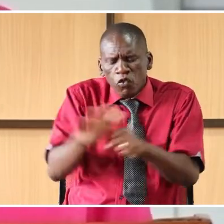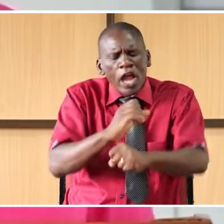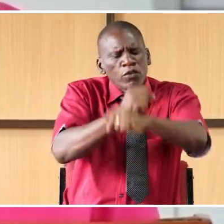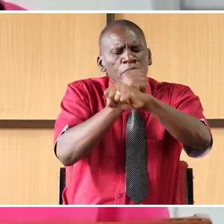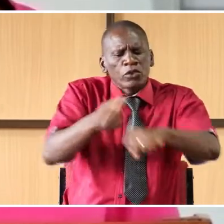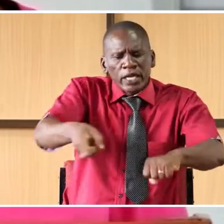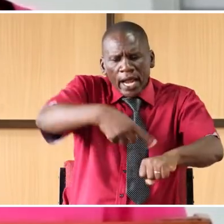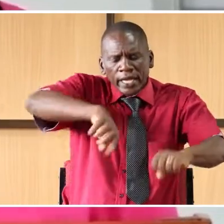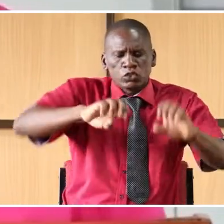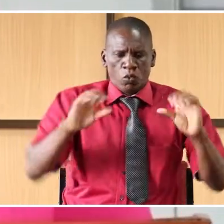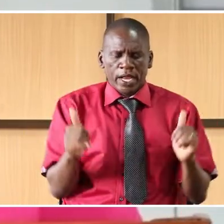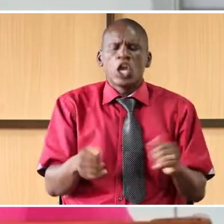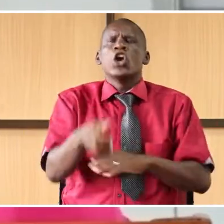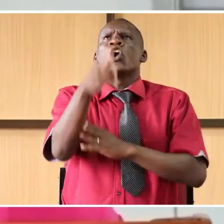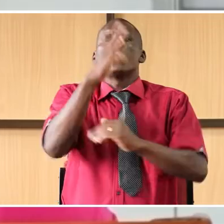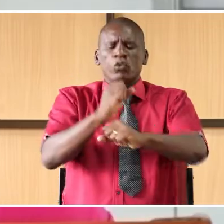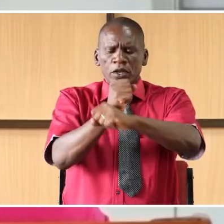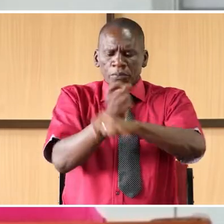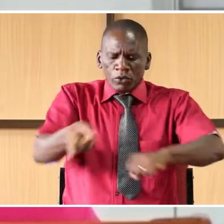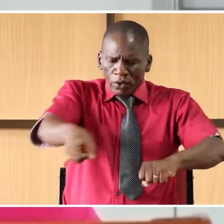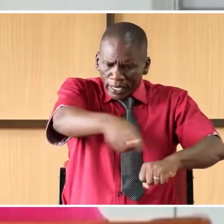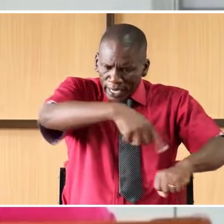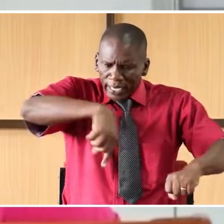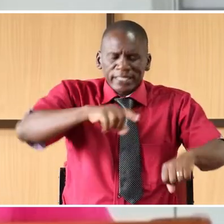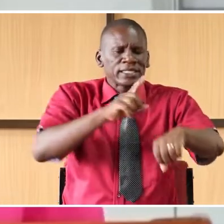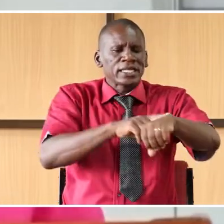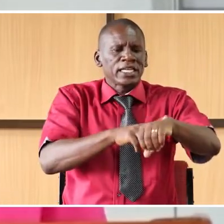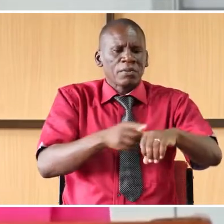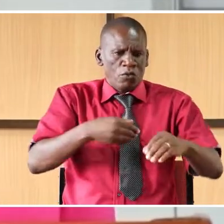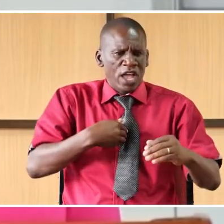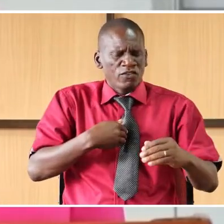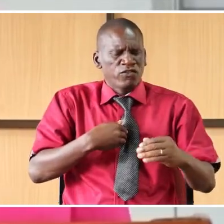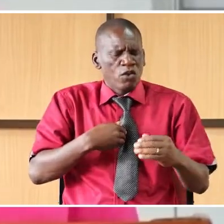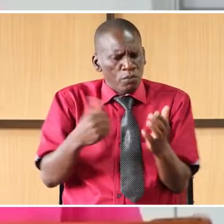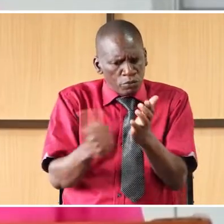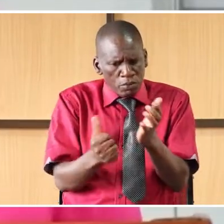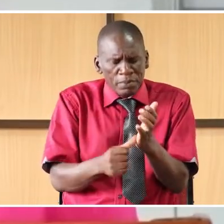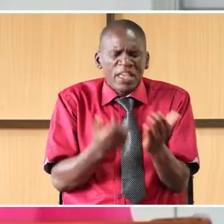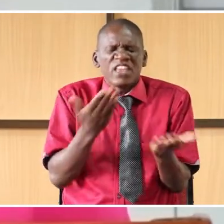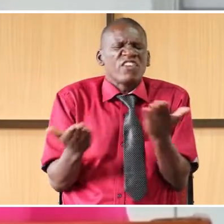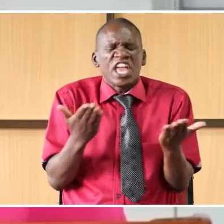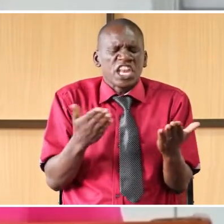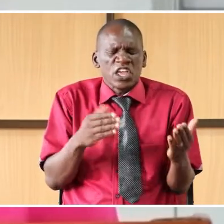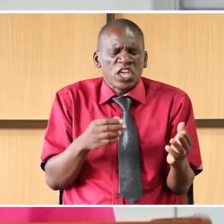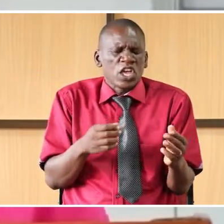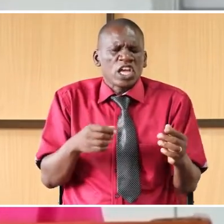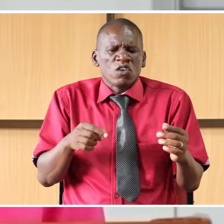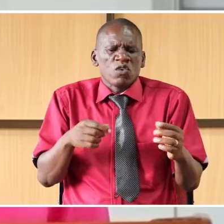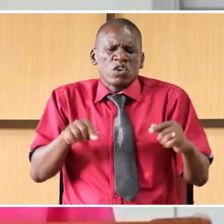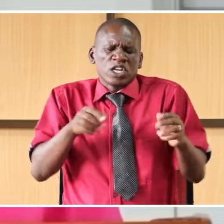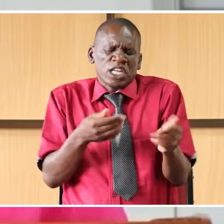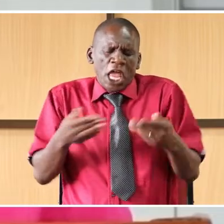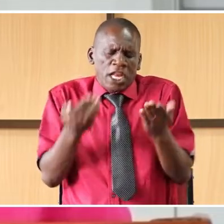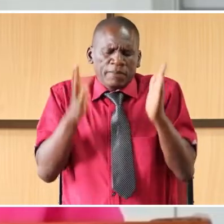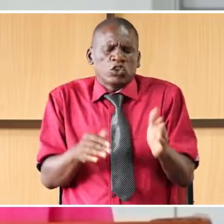shield. It will protect us in time of when there are arrows coming, in any kind of arrows that is shot